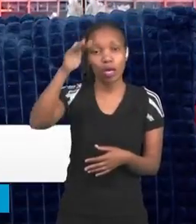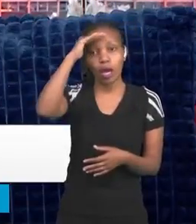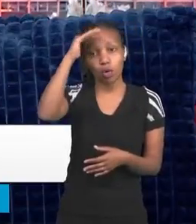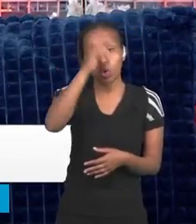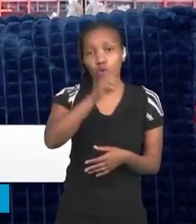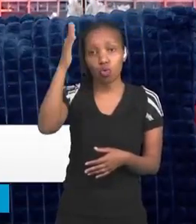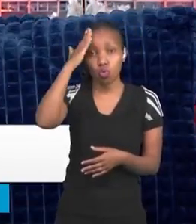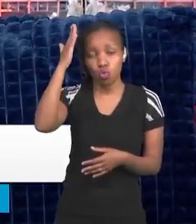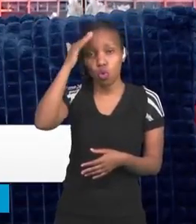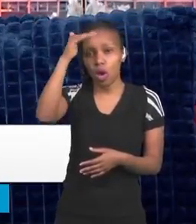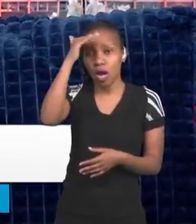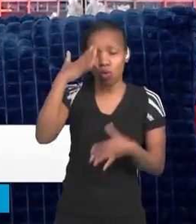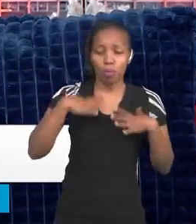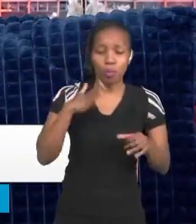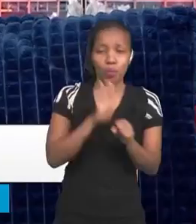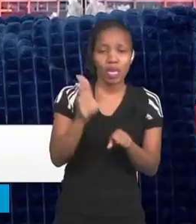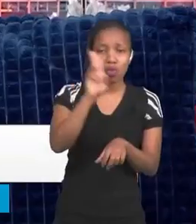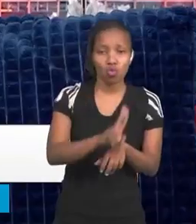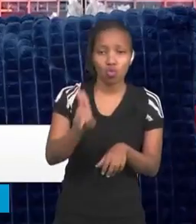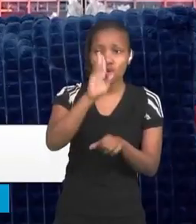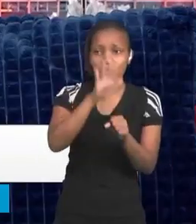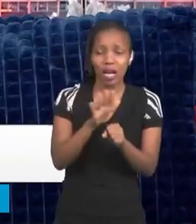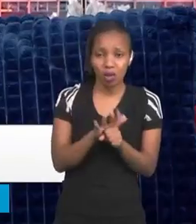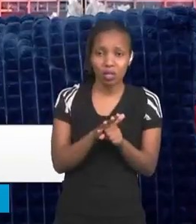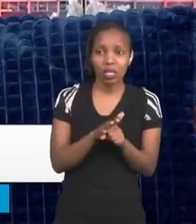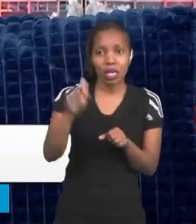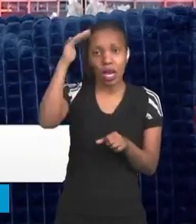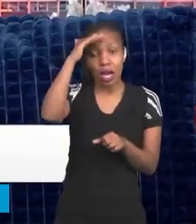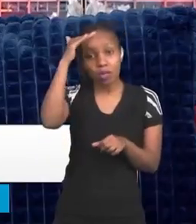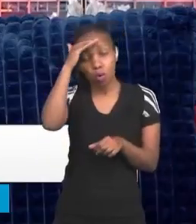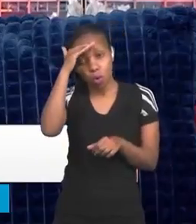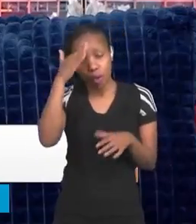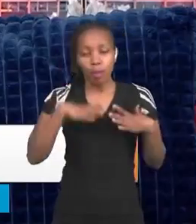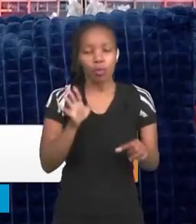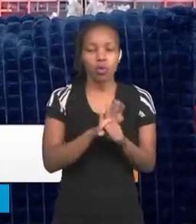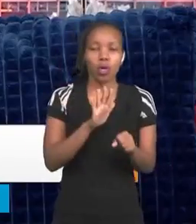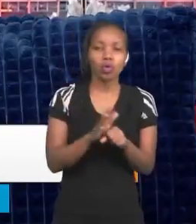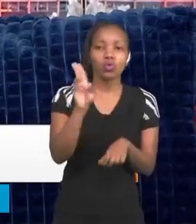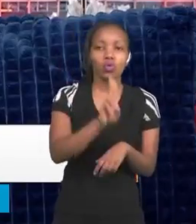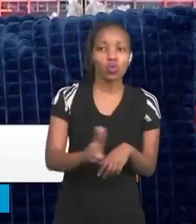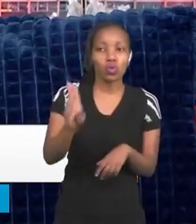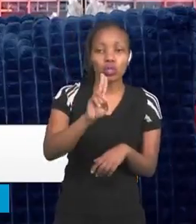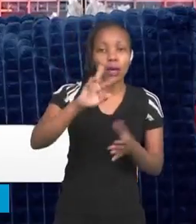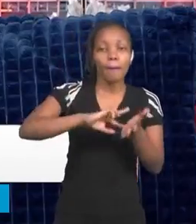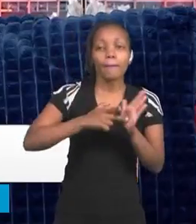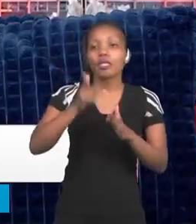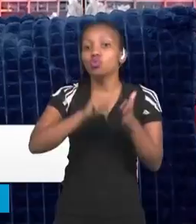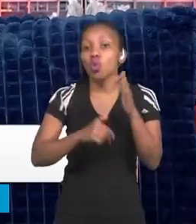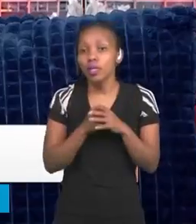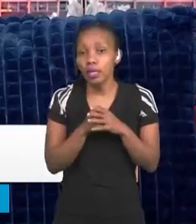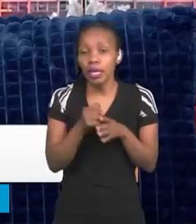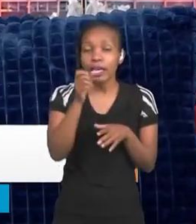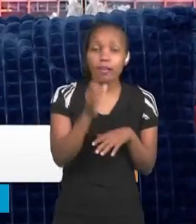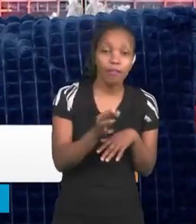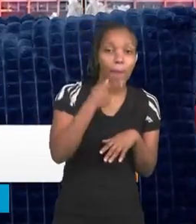common substance. Actually, if you look at the researches, yeah. the most common yeah. substance is actually alcohol. Mm-hmm. Yeah. Mm-hmm. So that means that if